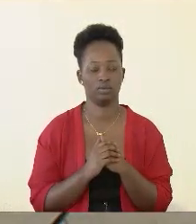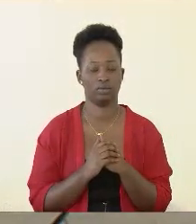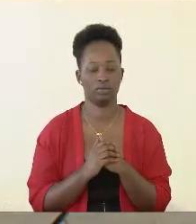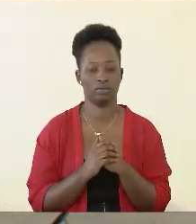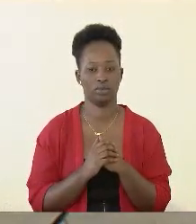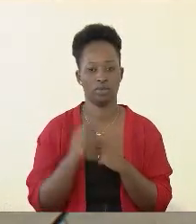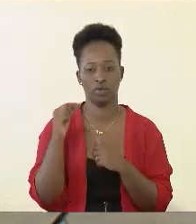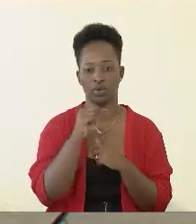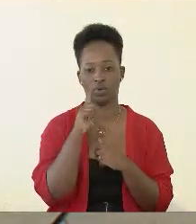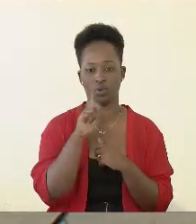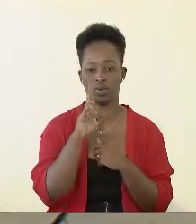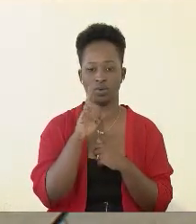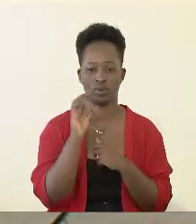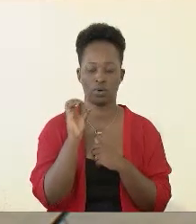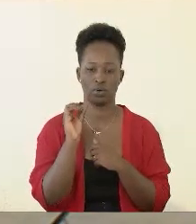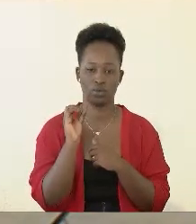the glucose